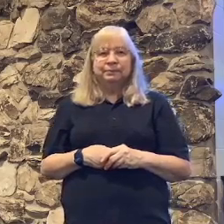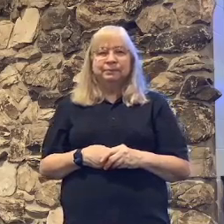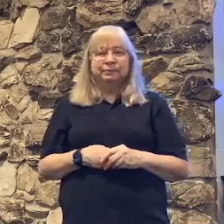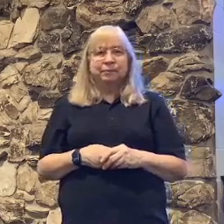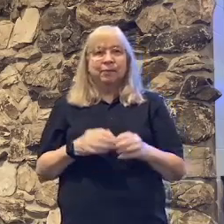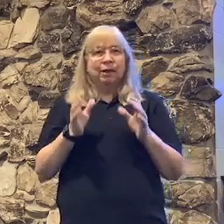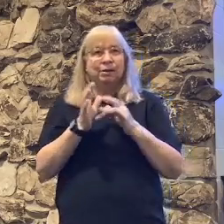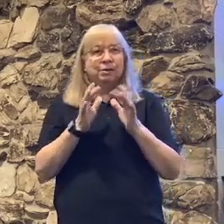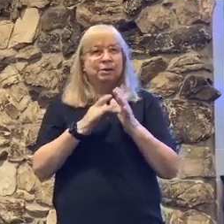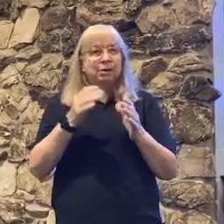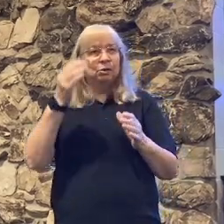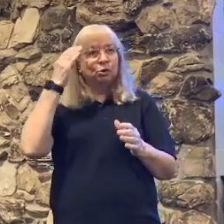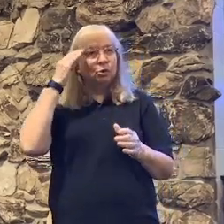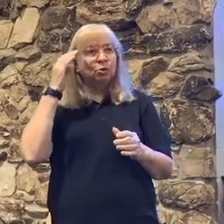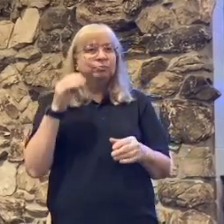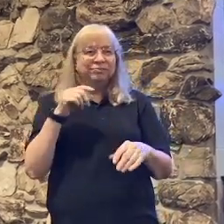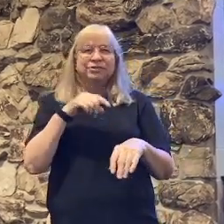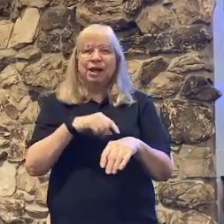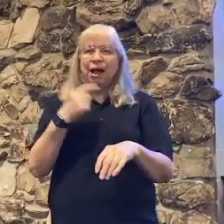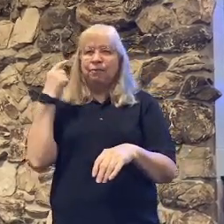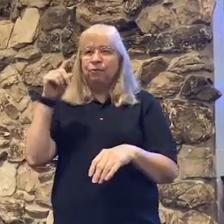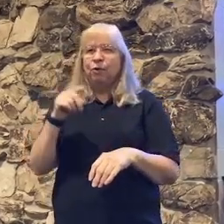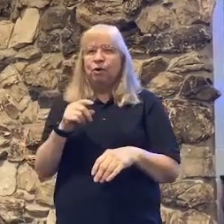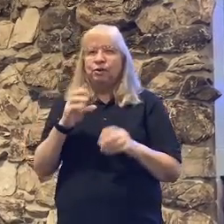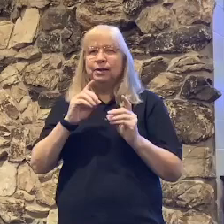Jesus knew that it was time for them to take over.